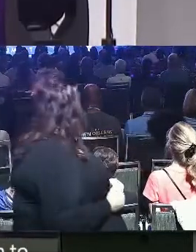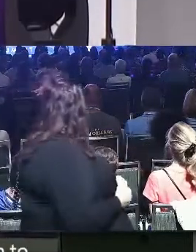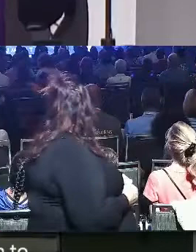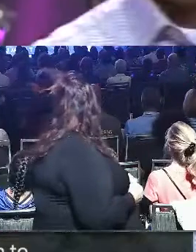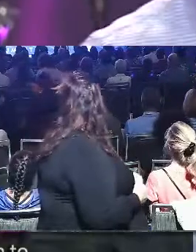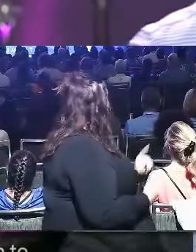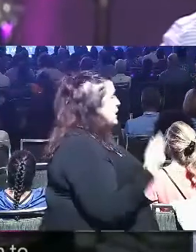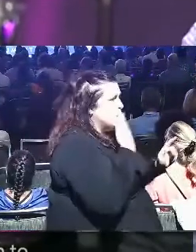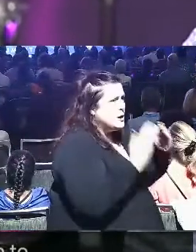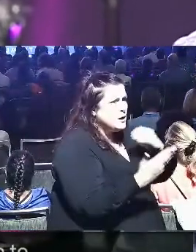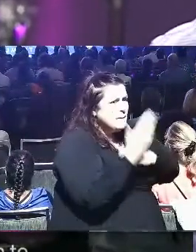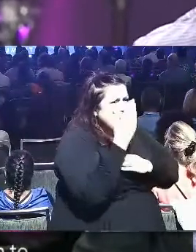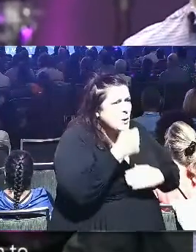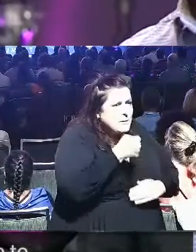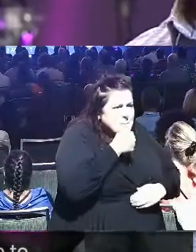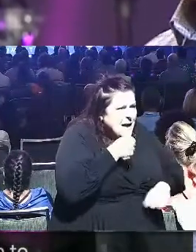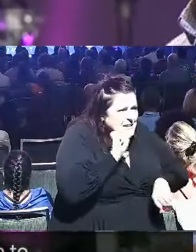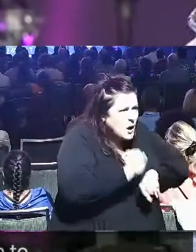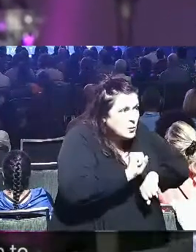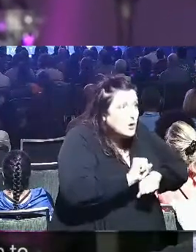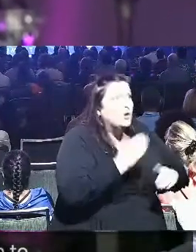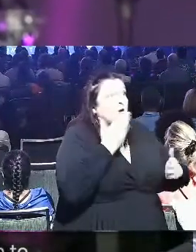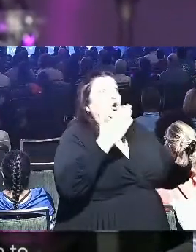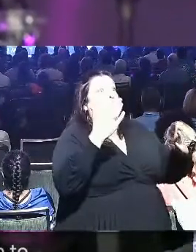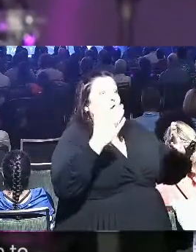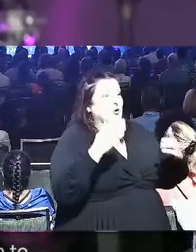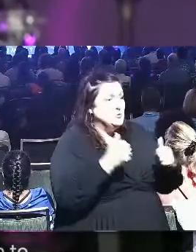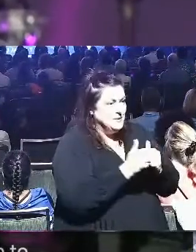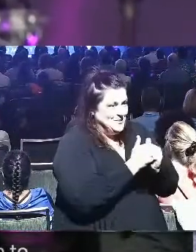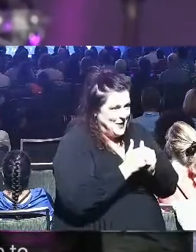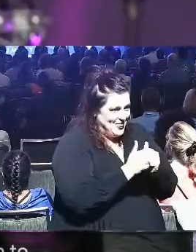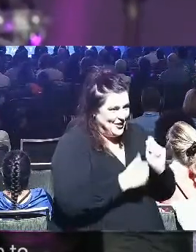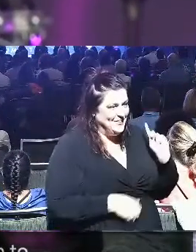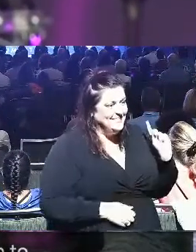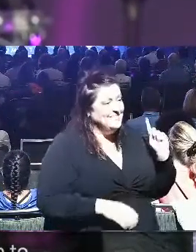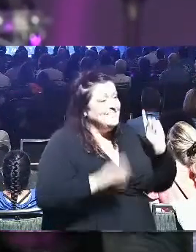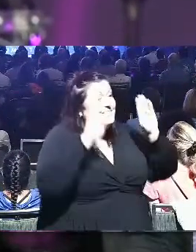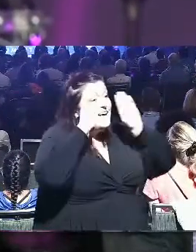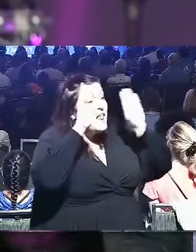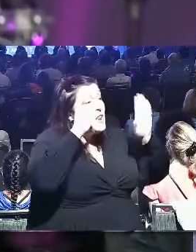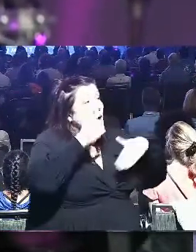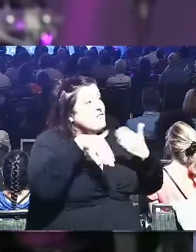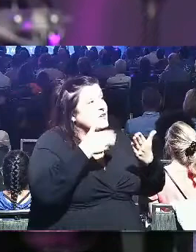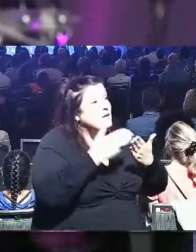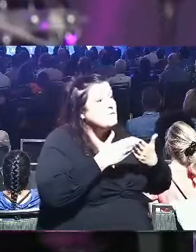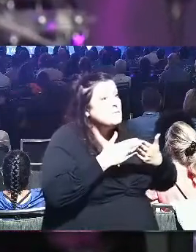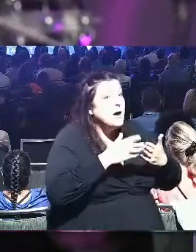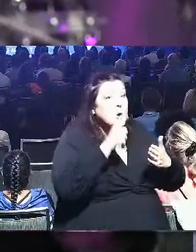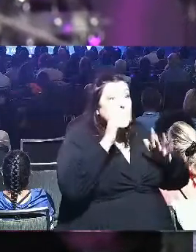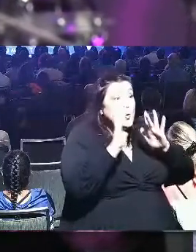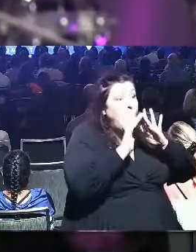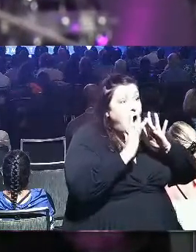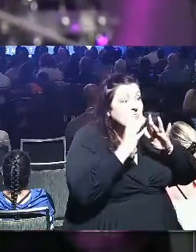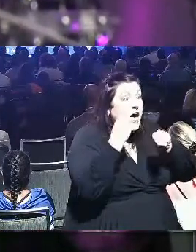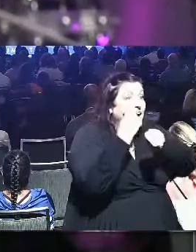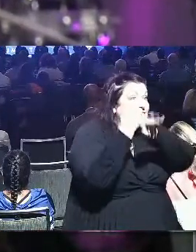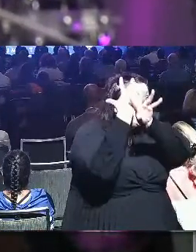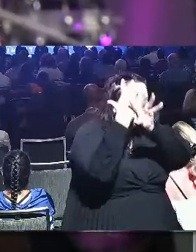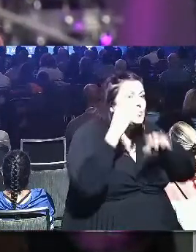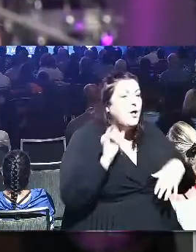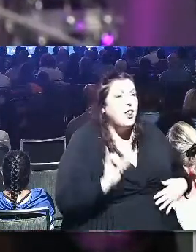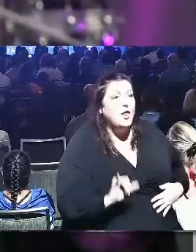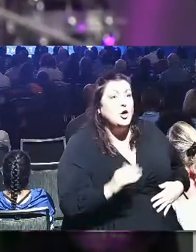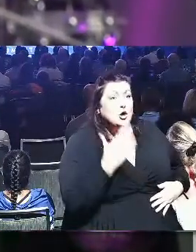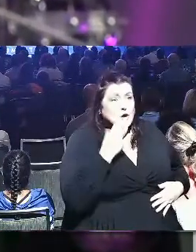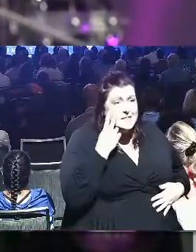Good morning. It is so good to be together. And hello to everyone streaming and online. It's good to